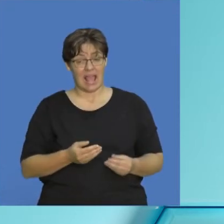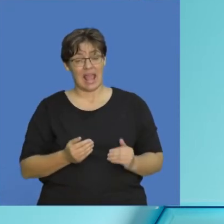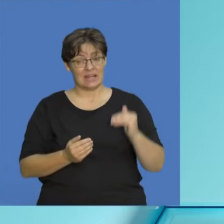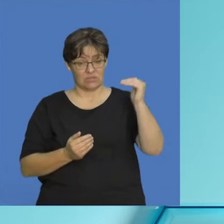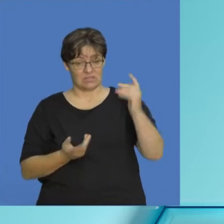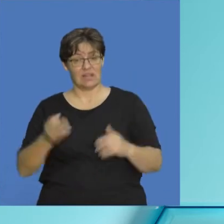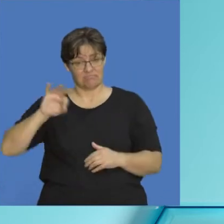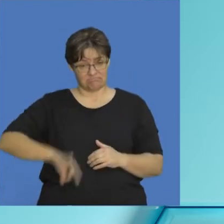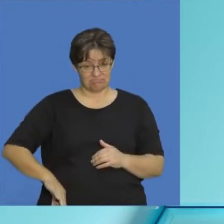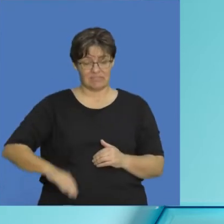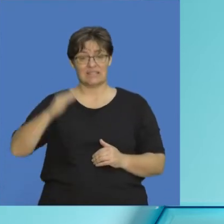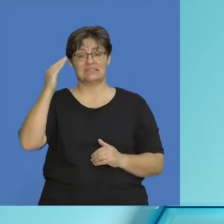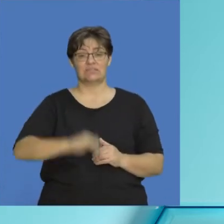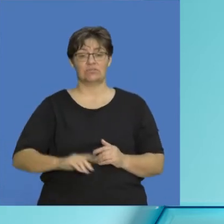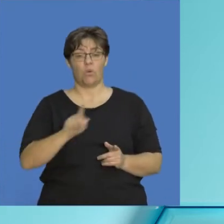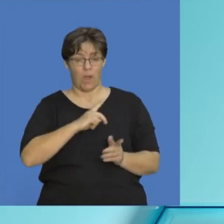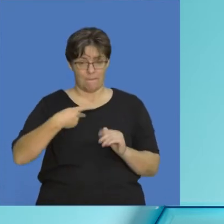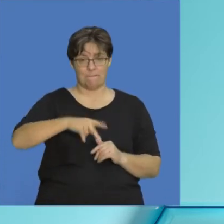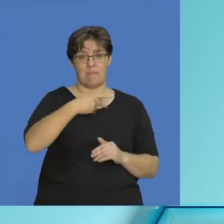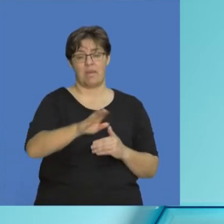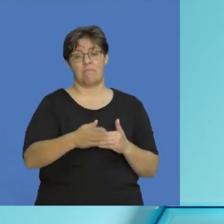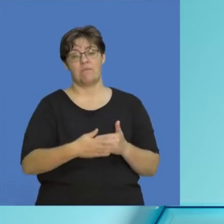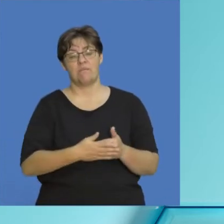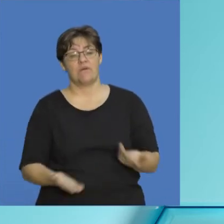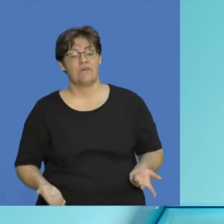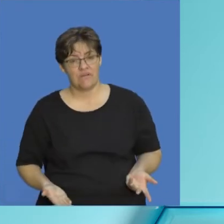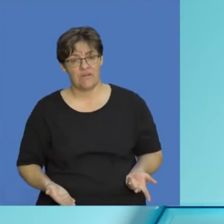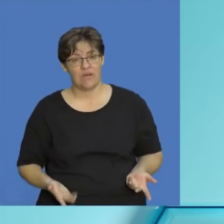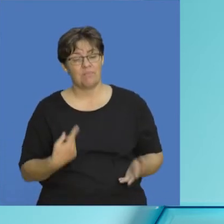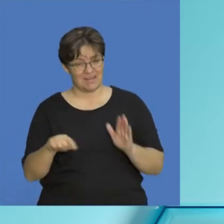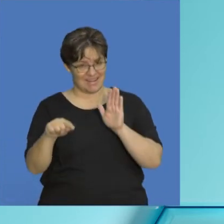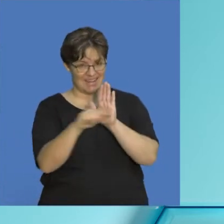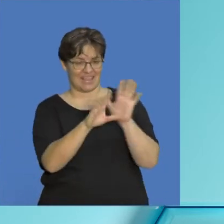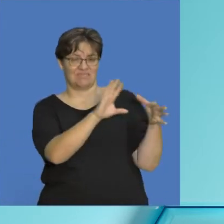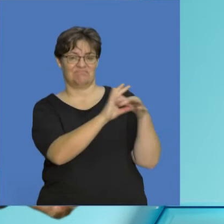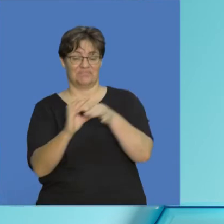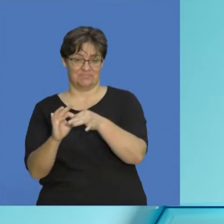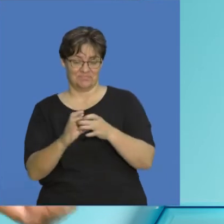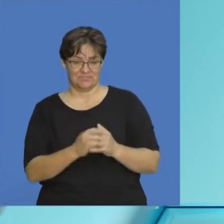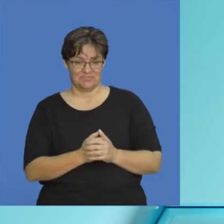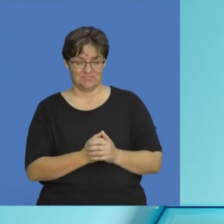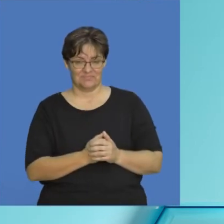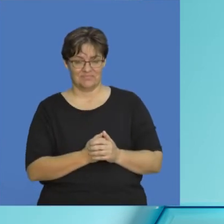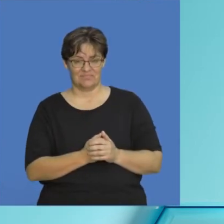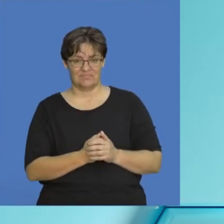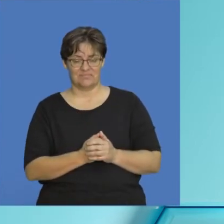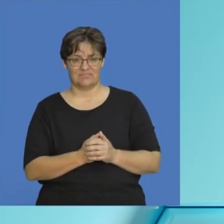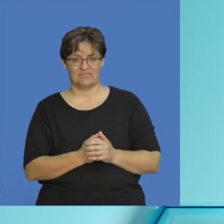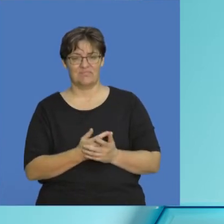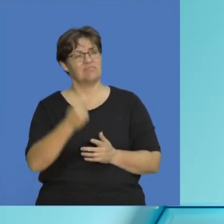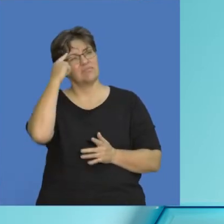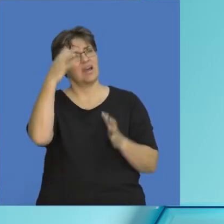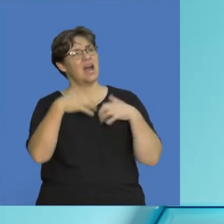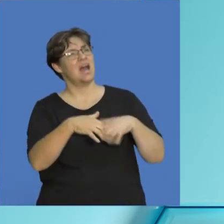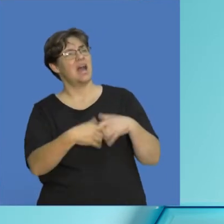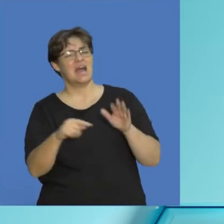rate increases, the money you have decreases because you have to pay more. So those two have negative correlation.